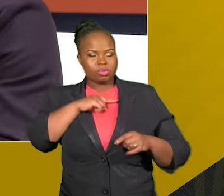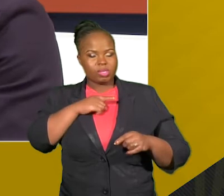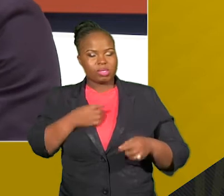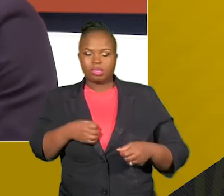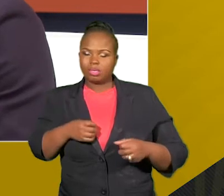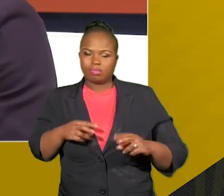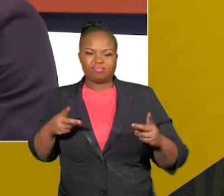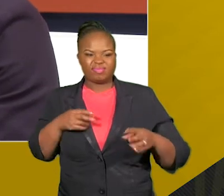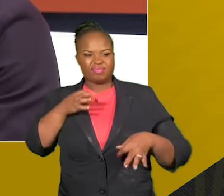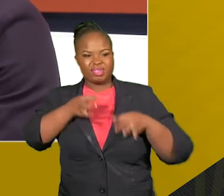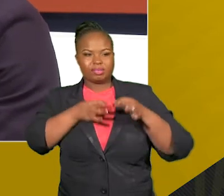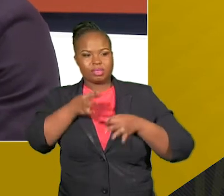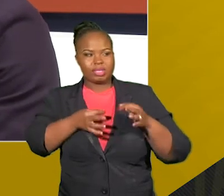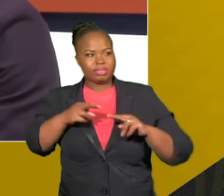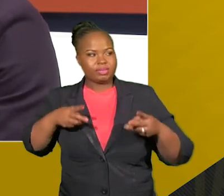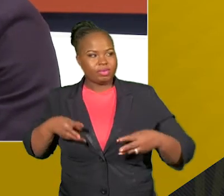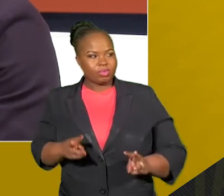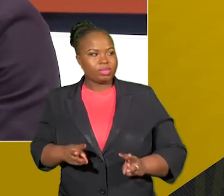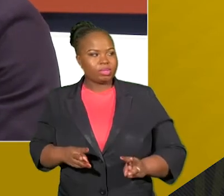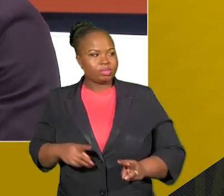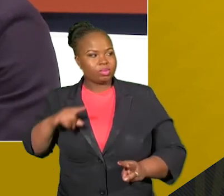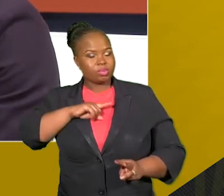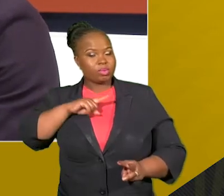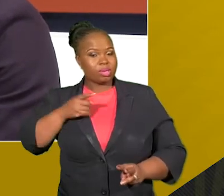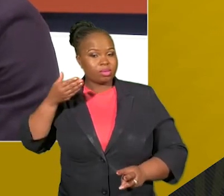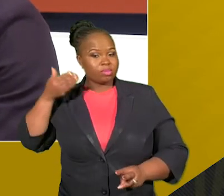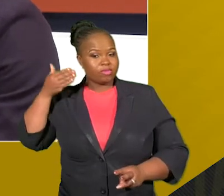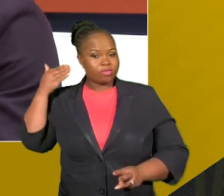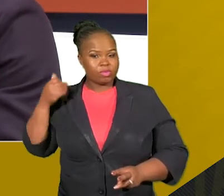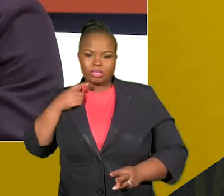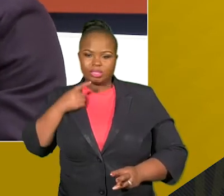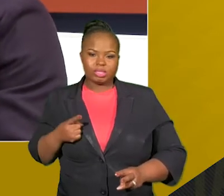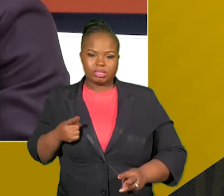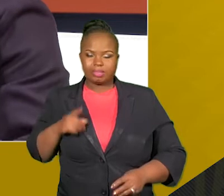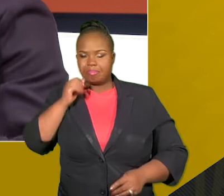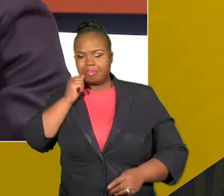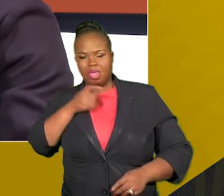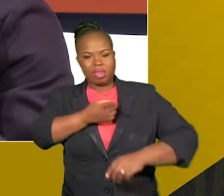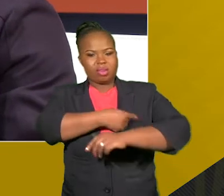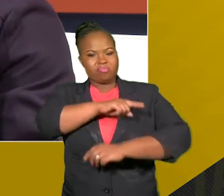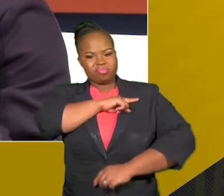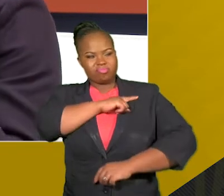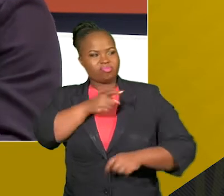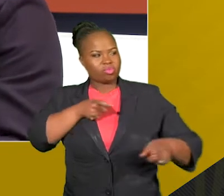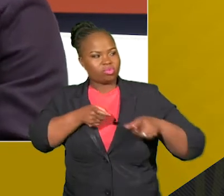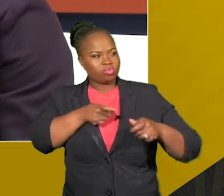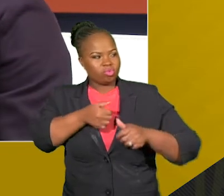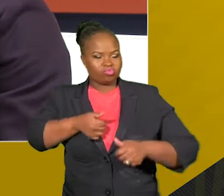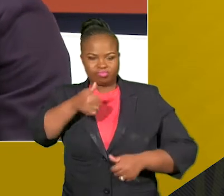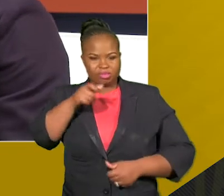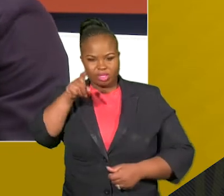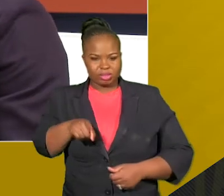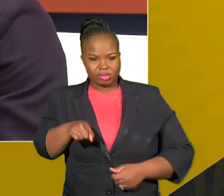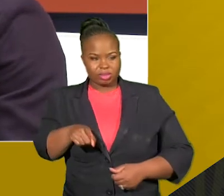lot. So in the past, ukuthi indoda kumele isho i-masculinity, take charge nan.